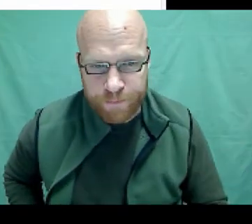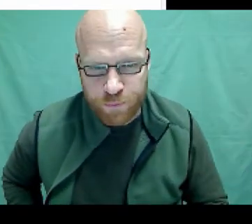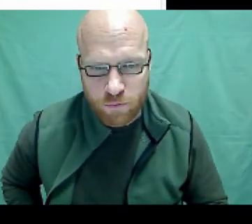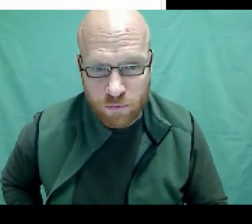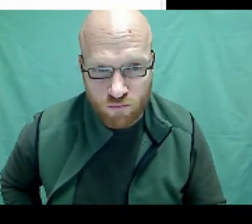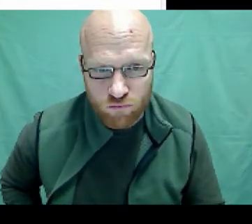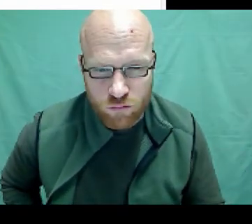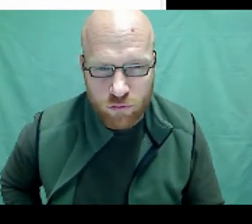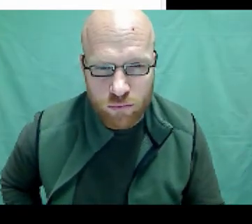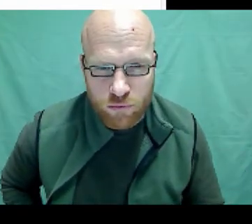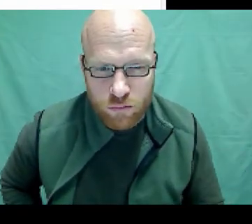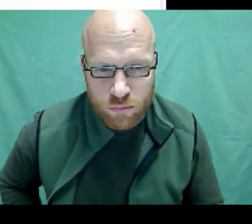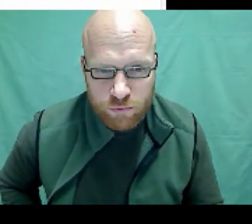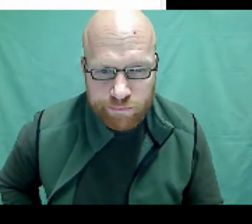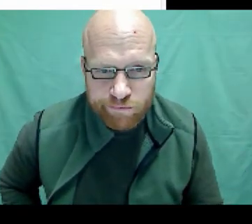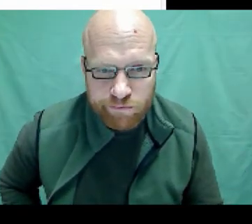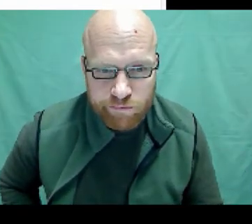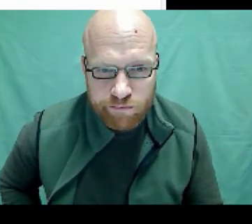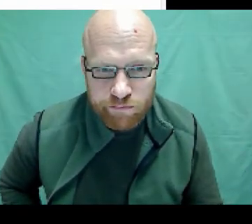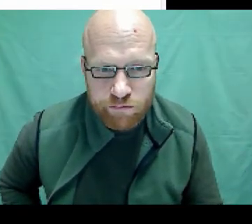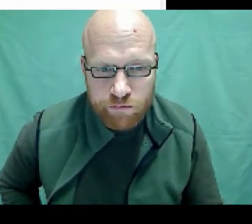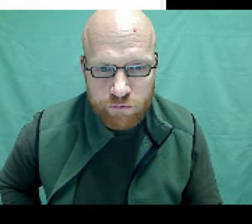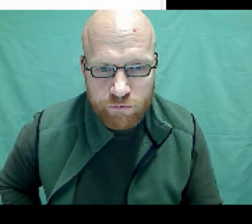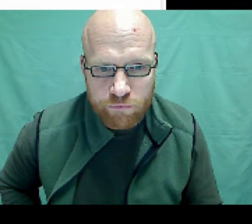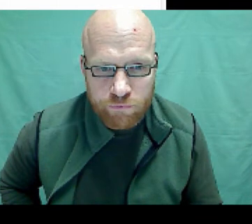That means x squared has a square root.